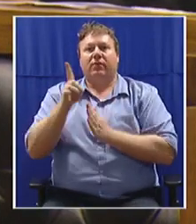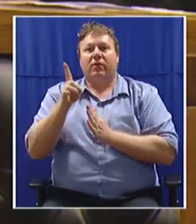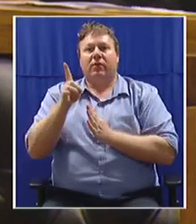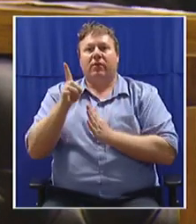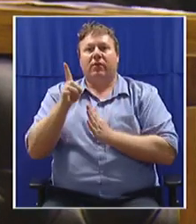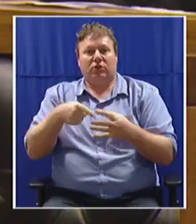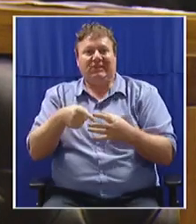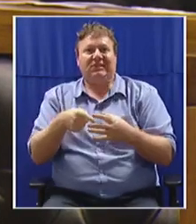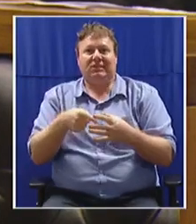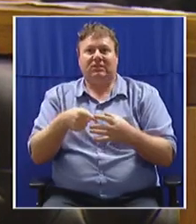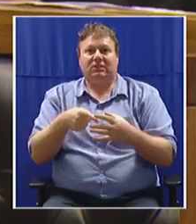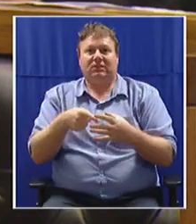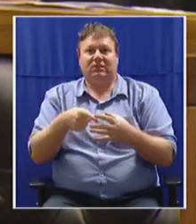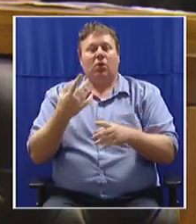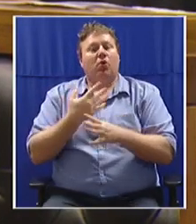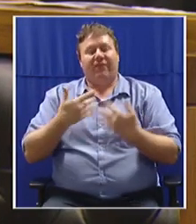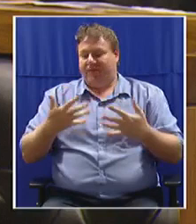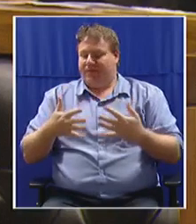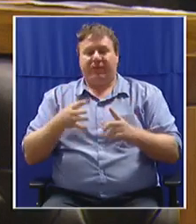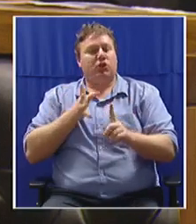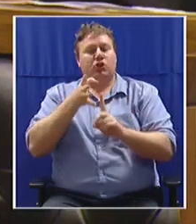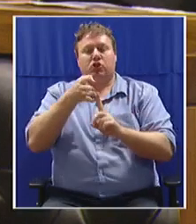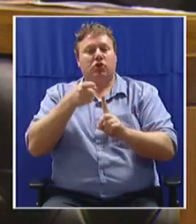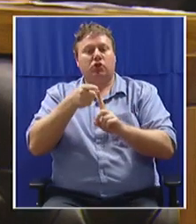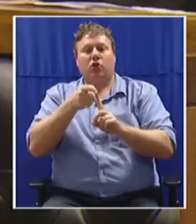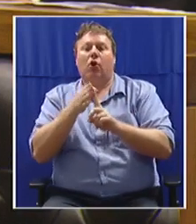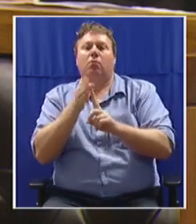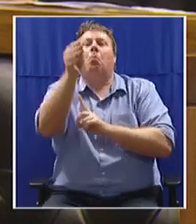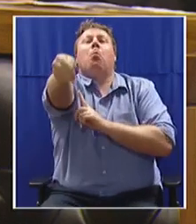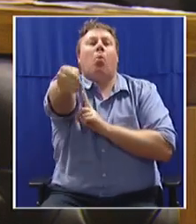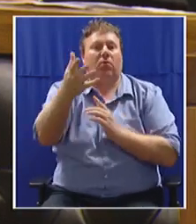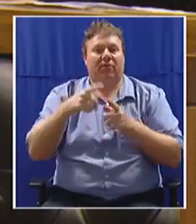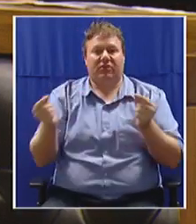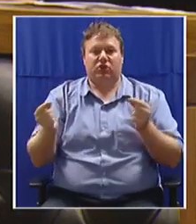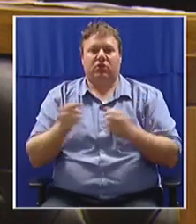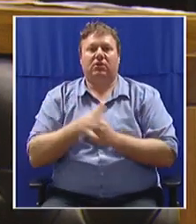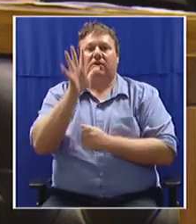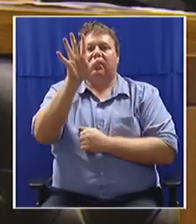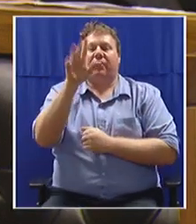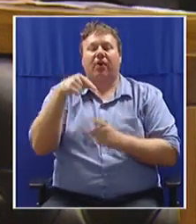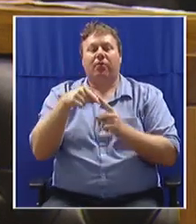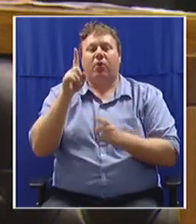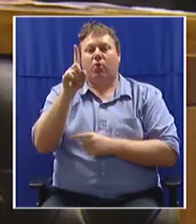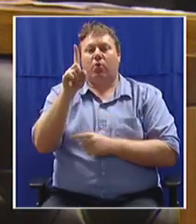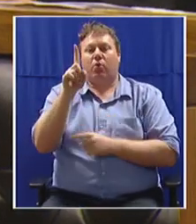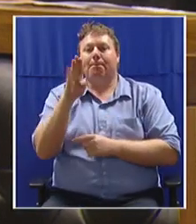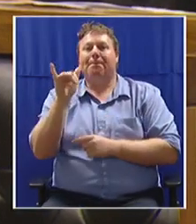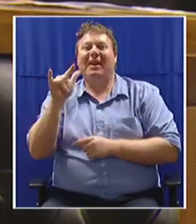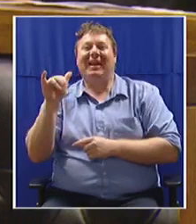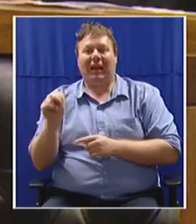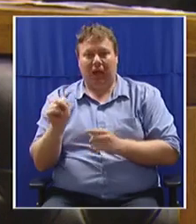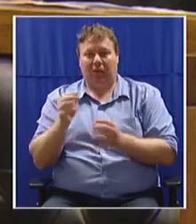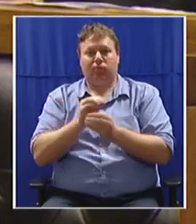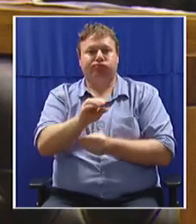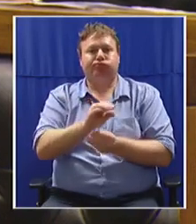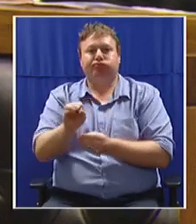already exceeded its target, providing more than 5.1 billion in funding to